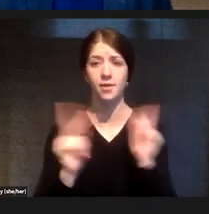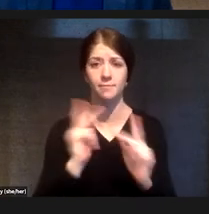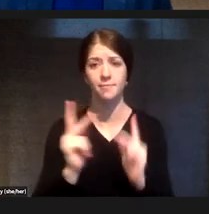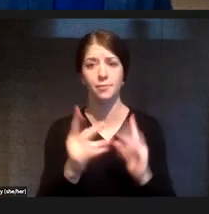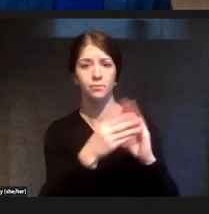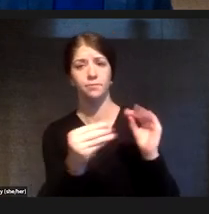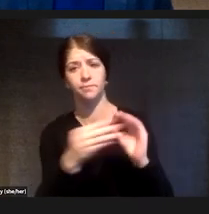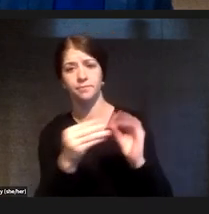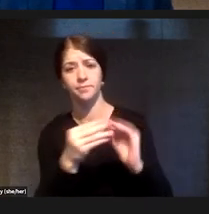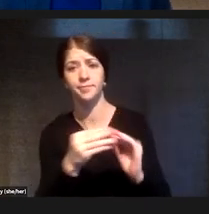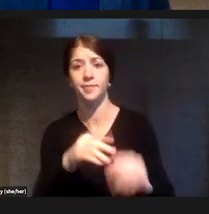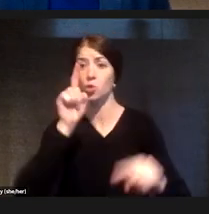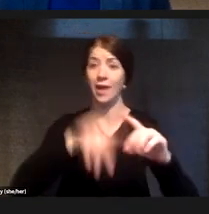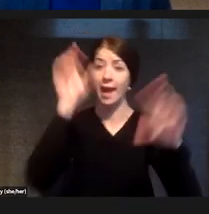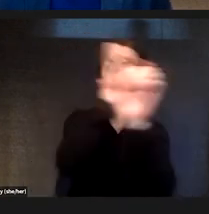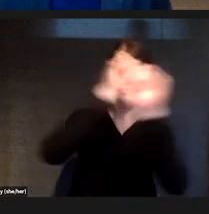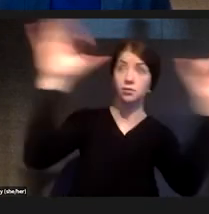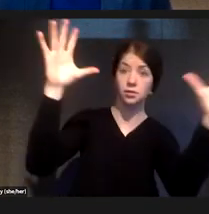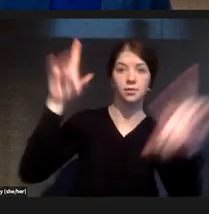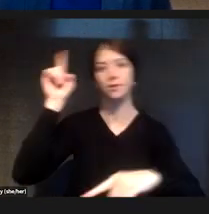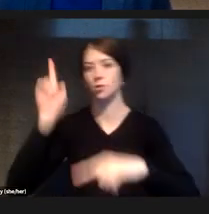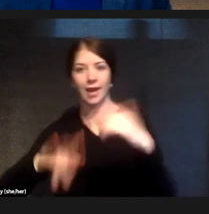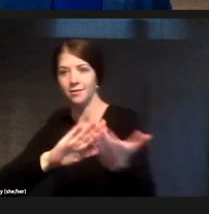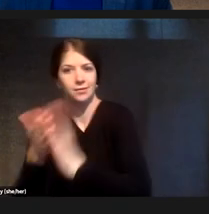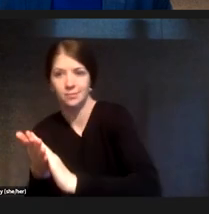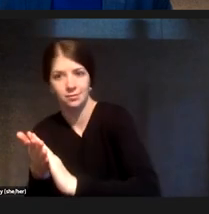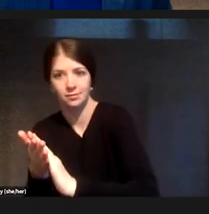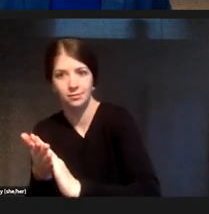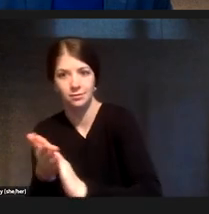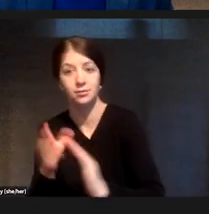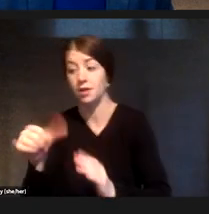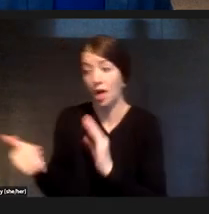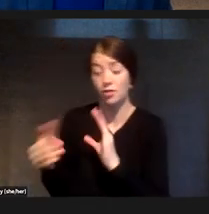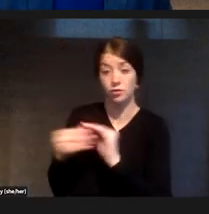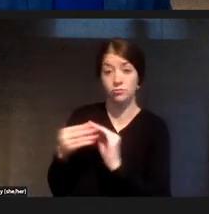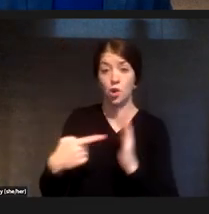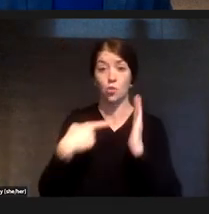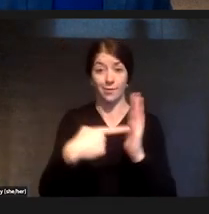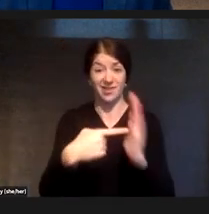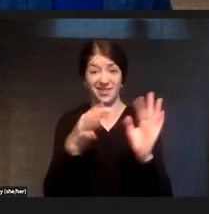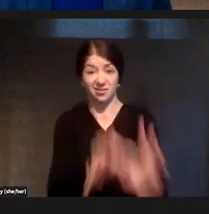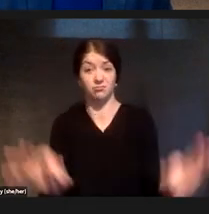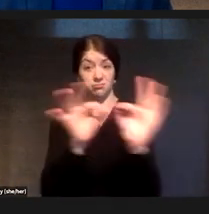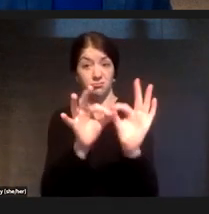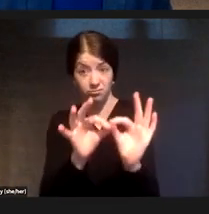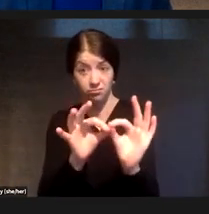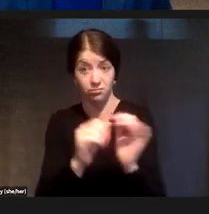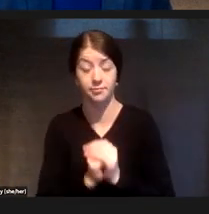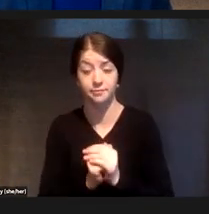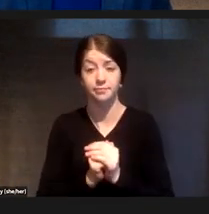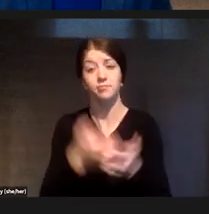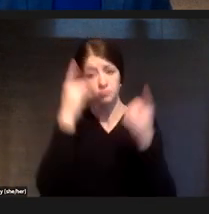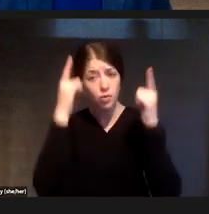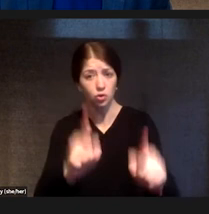cannot see. And at other times people say that representation matters. And while I agree with those sentiments, I also think that at times